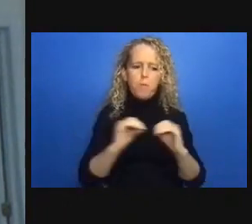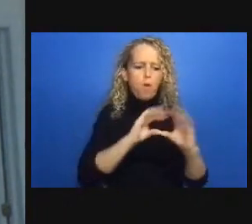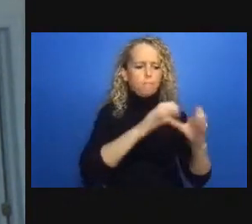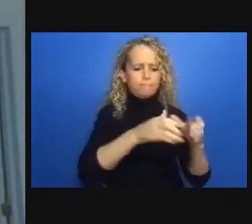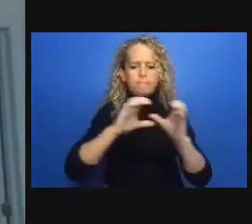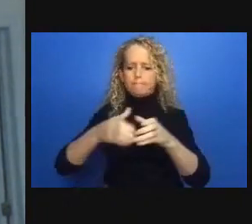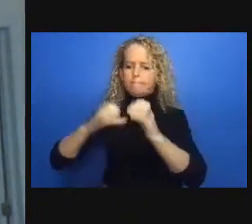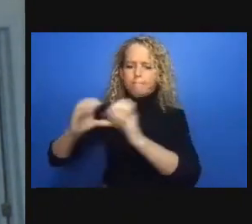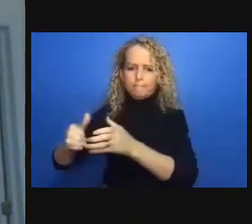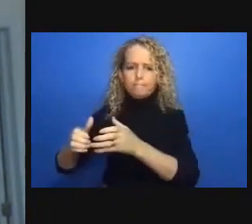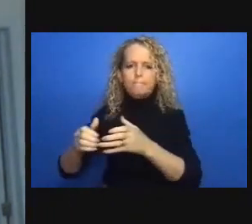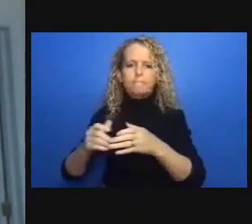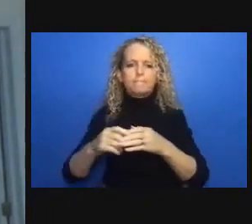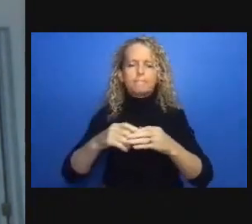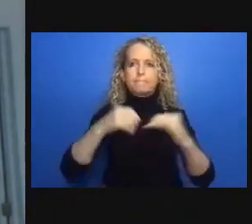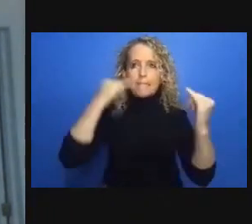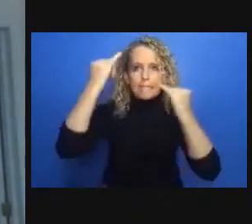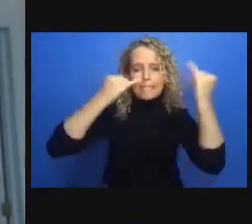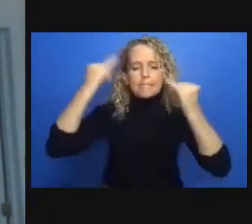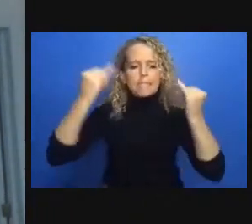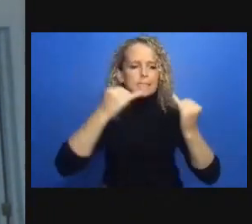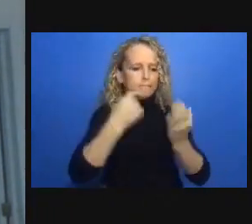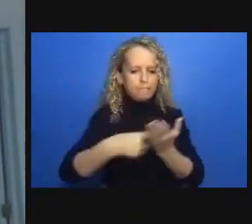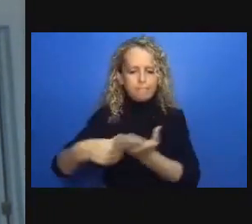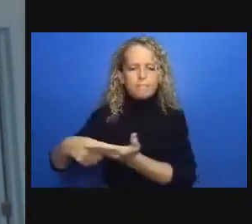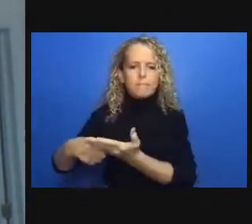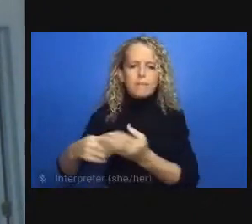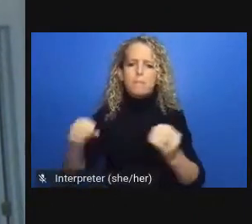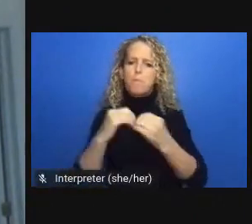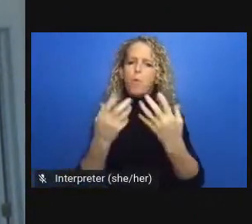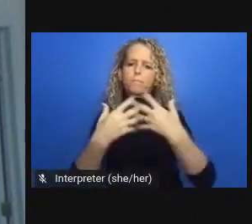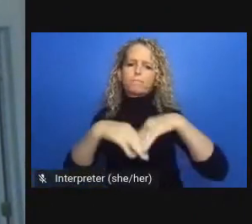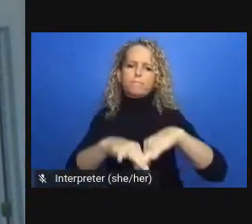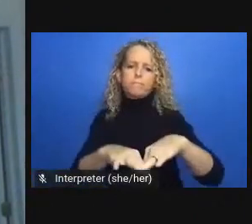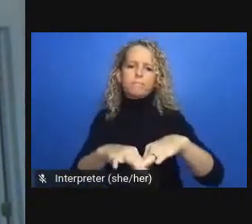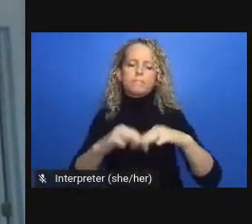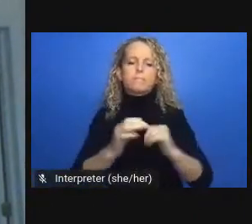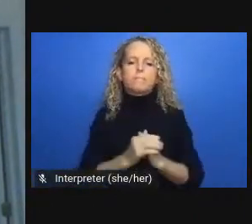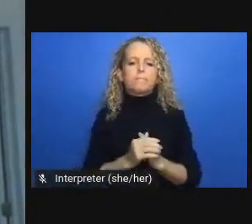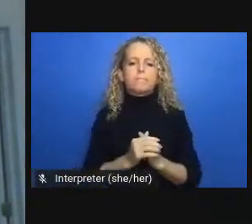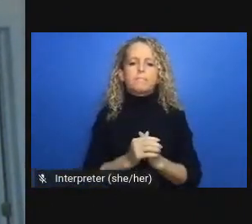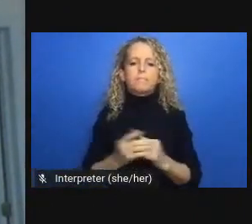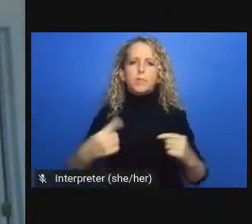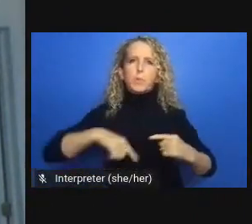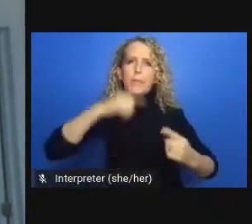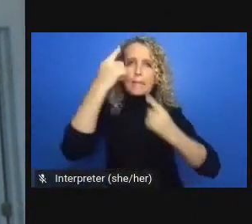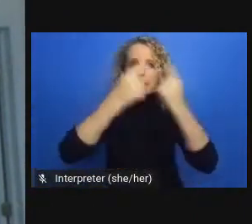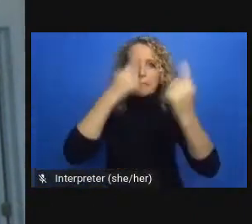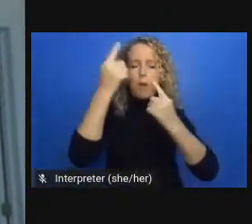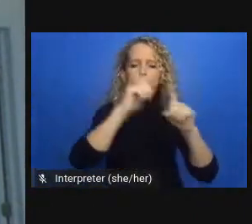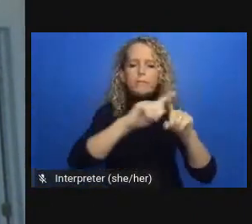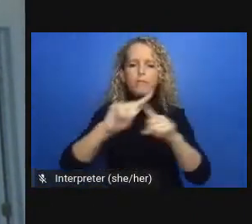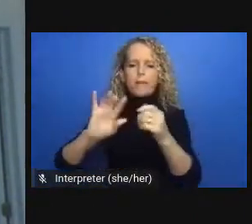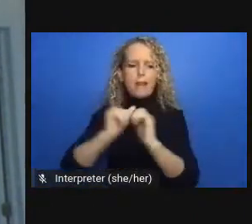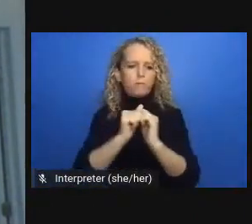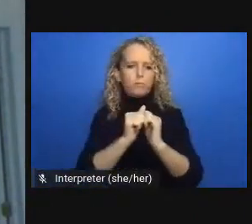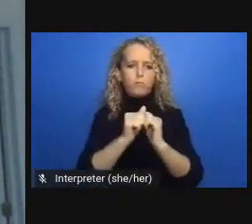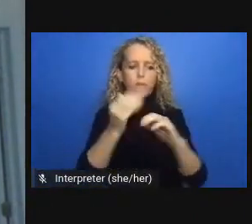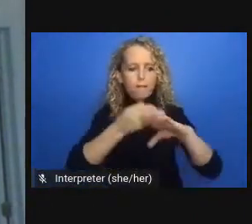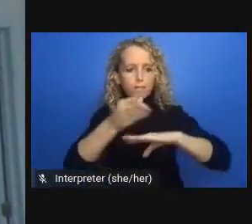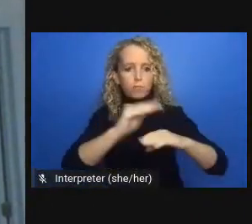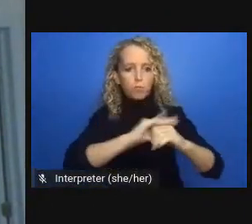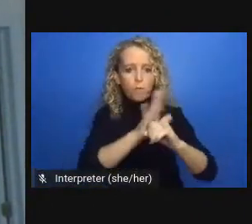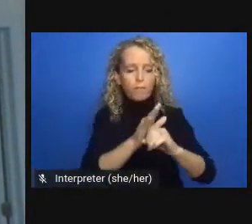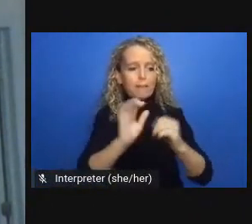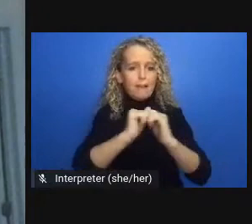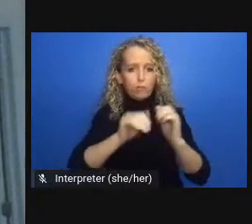to get some thoughts out there in an organized way. And so we thought about different aspects of rebuilding, and then we built five kind